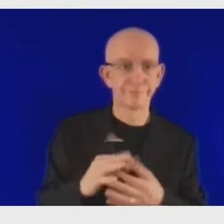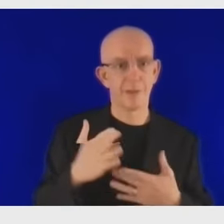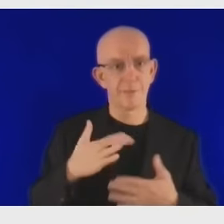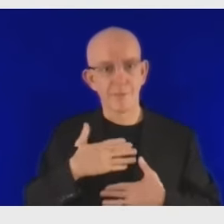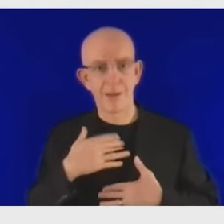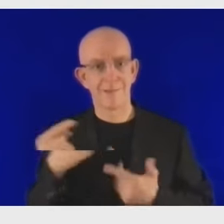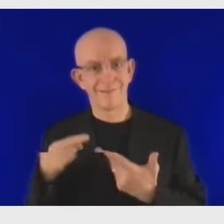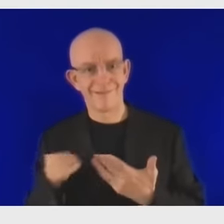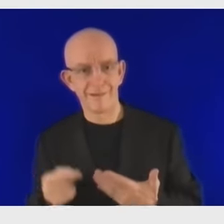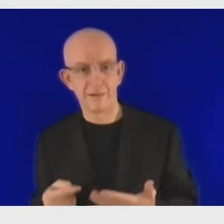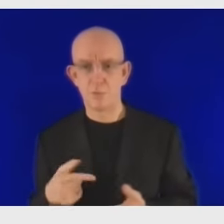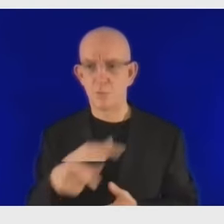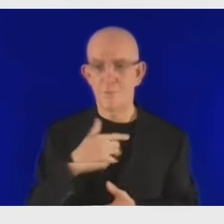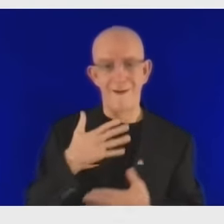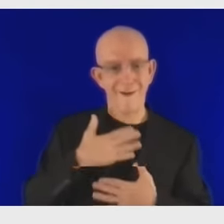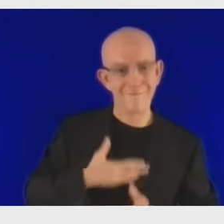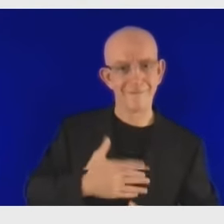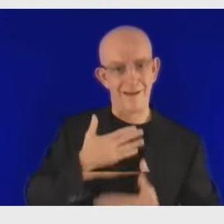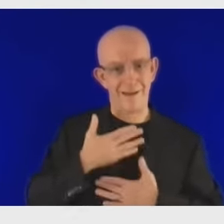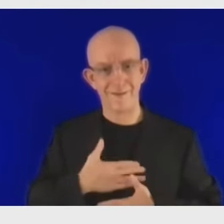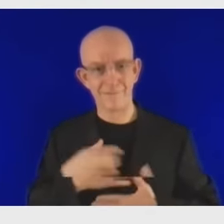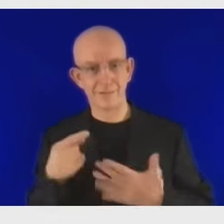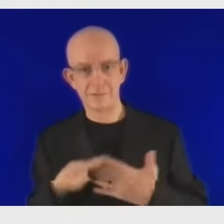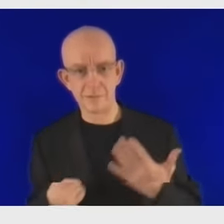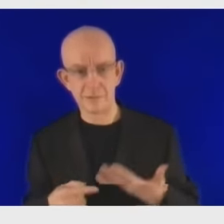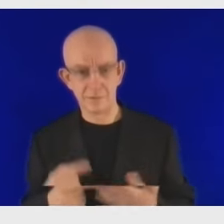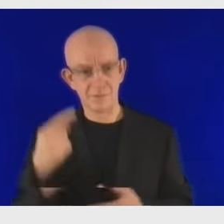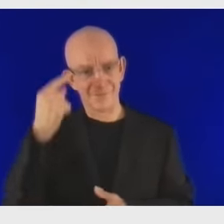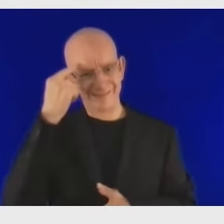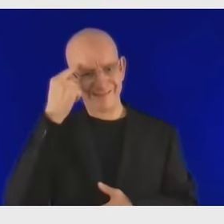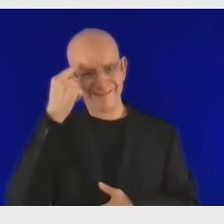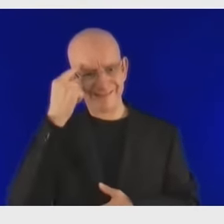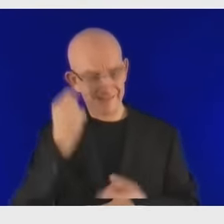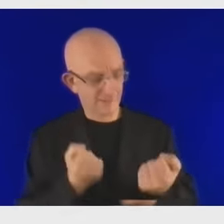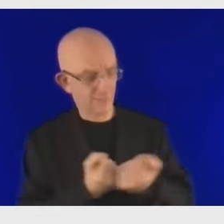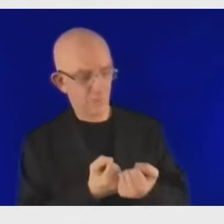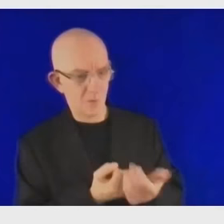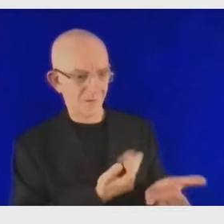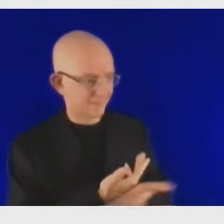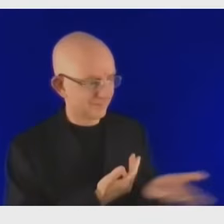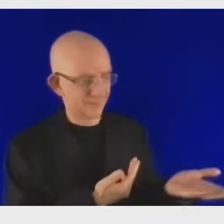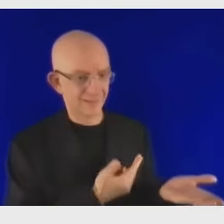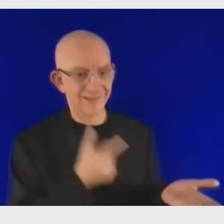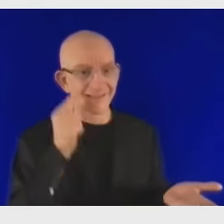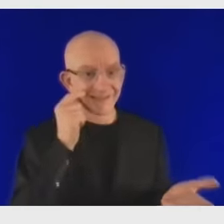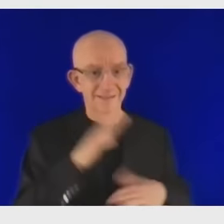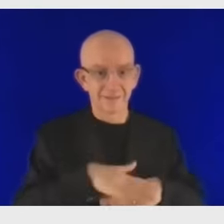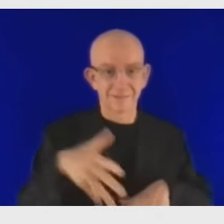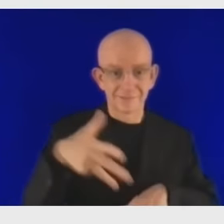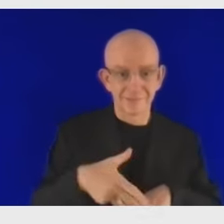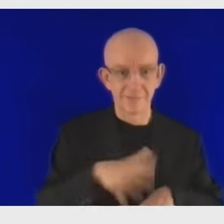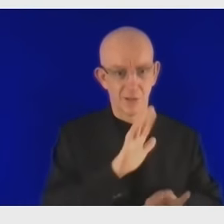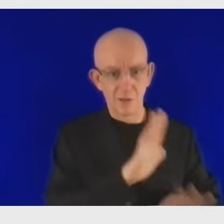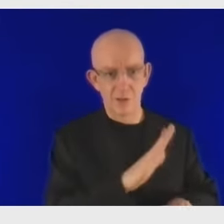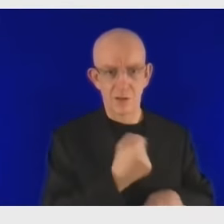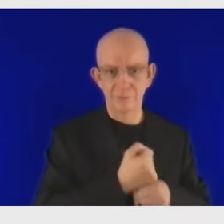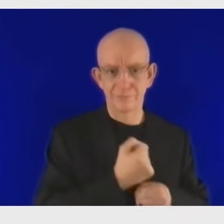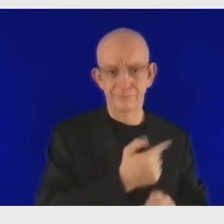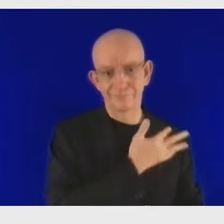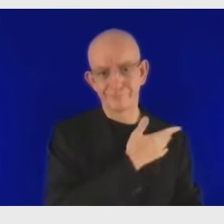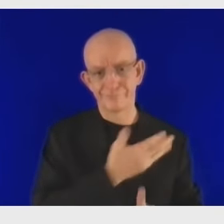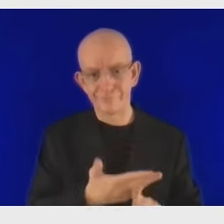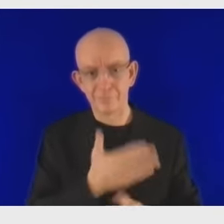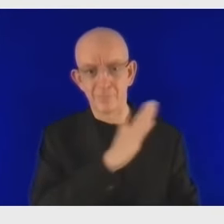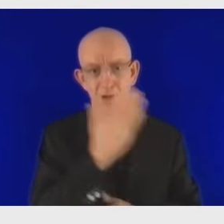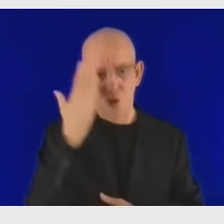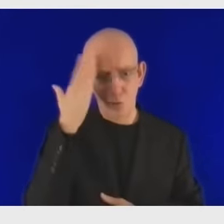the indigenous practices and knowledge and tradition in a way which is not commercializing the land and forest, but it is in a way where we